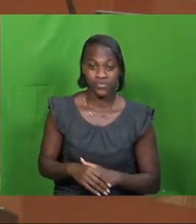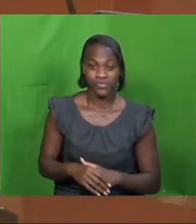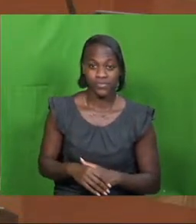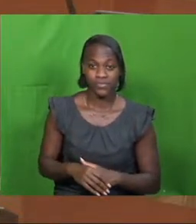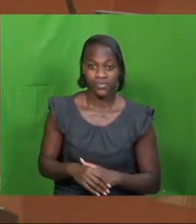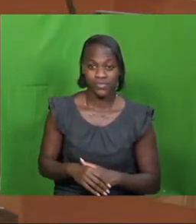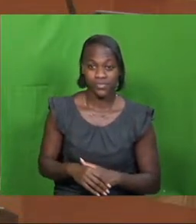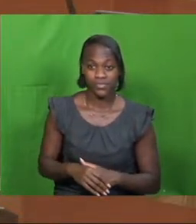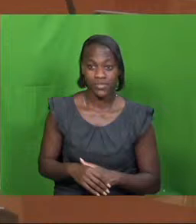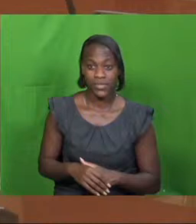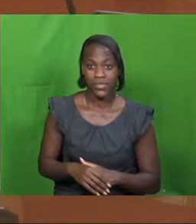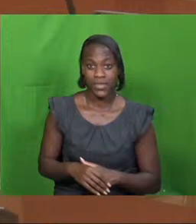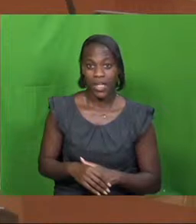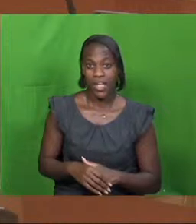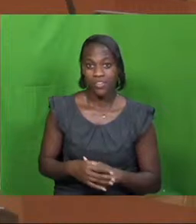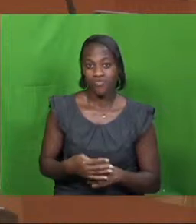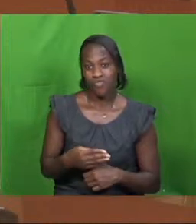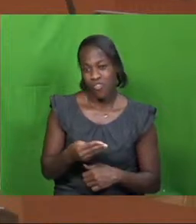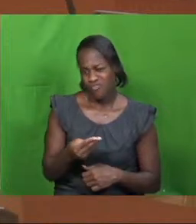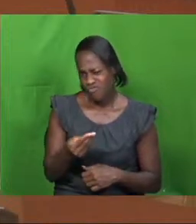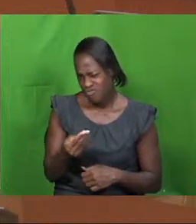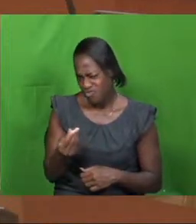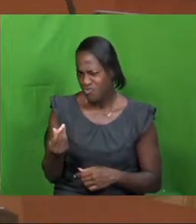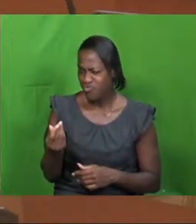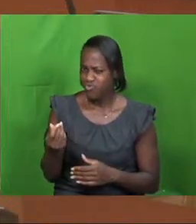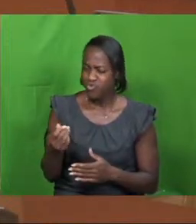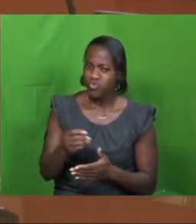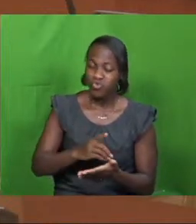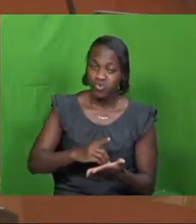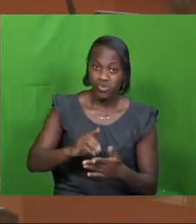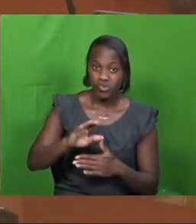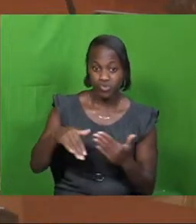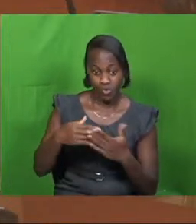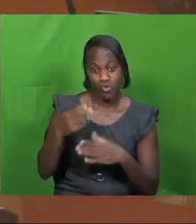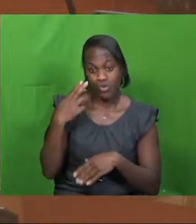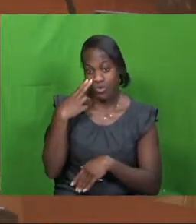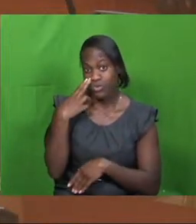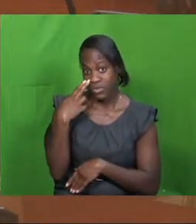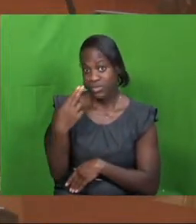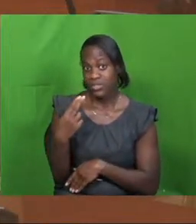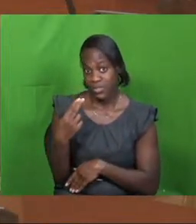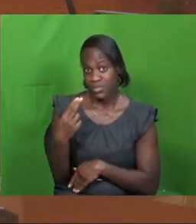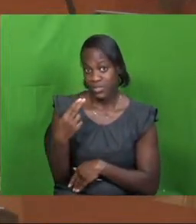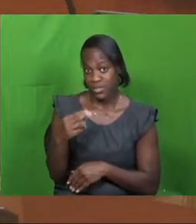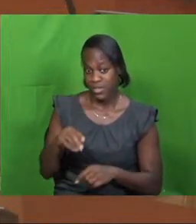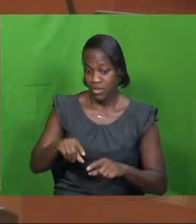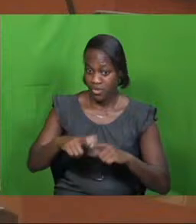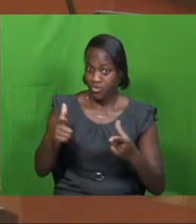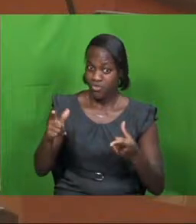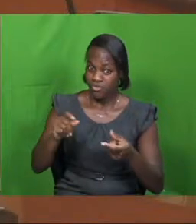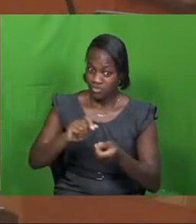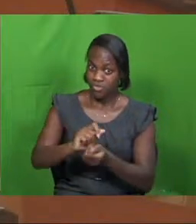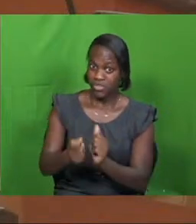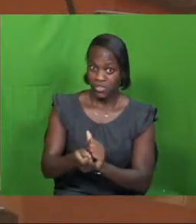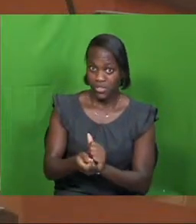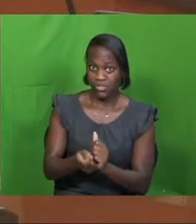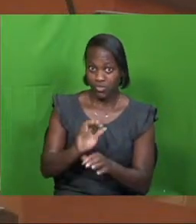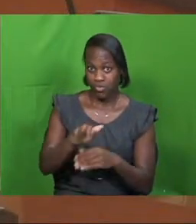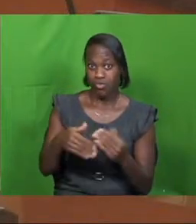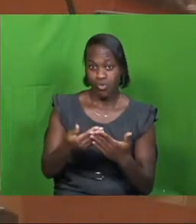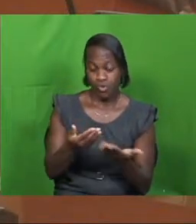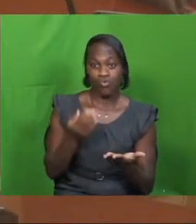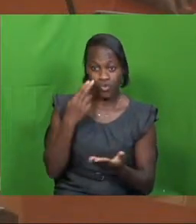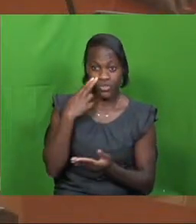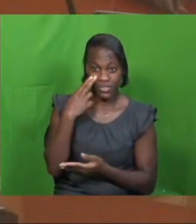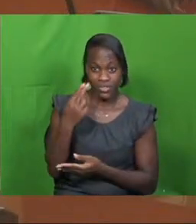In the few weeks ahead of us, all of us will witness the massive changes that we are all desirous of seeing.